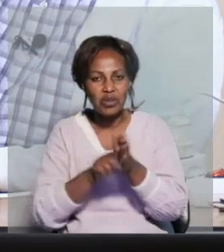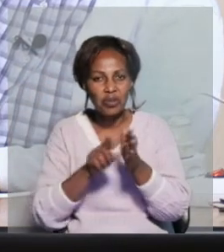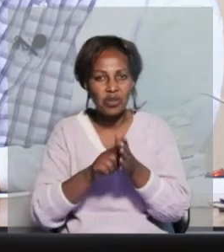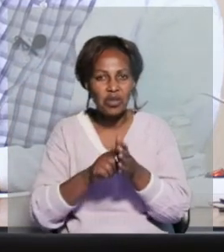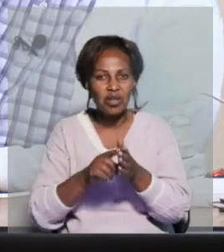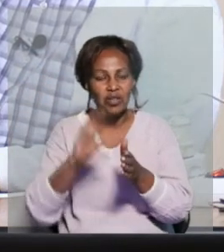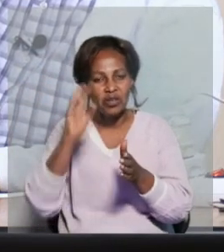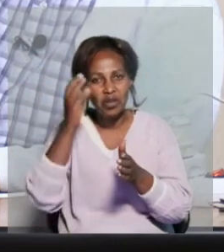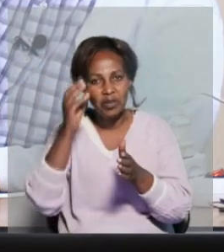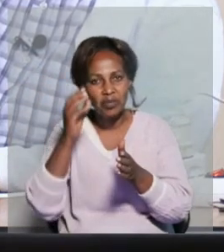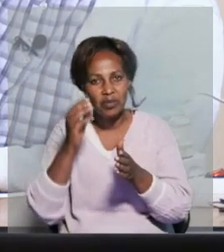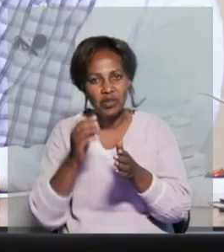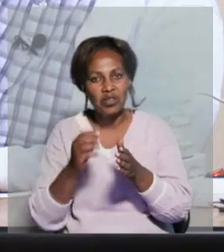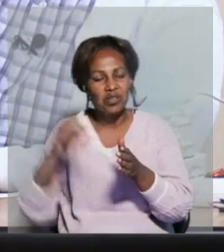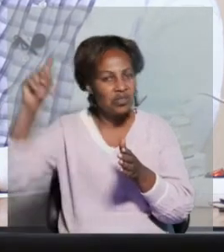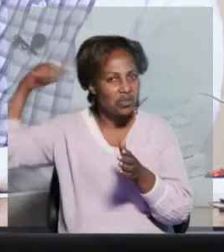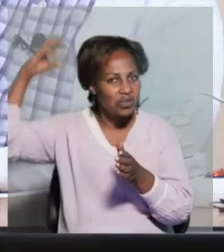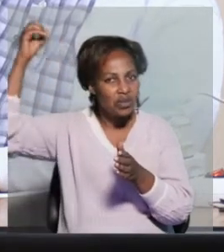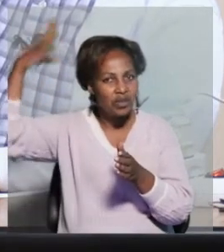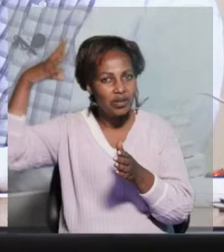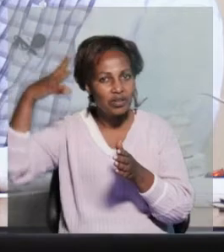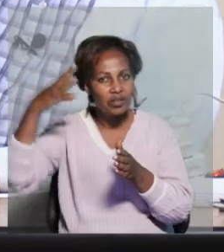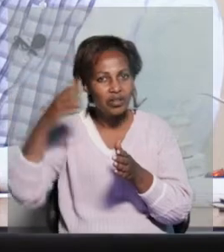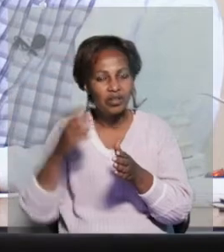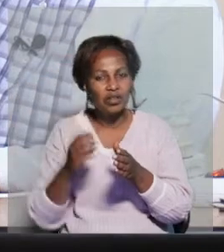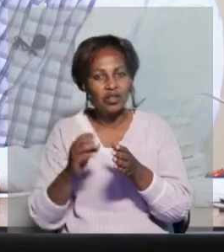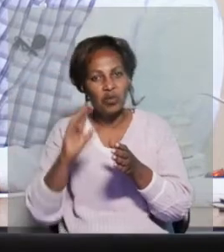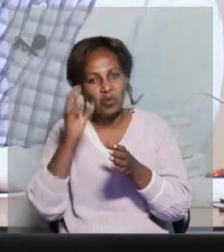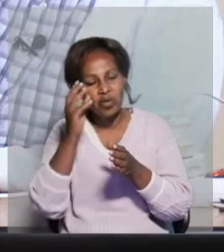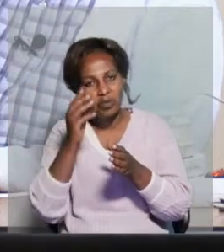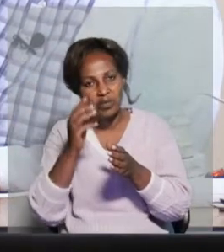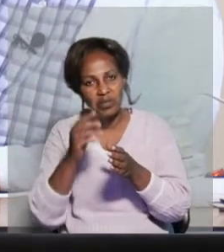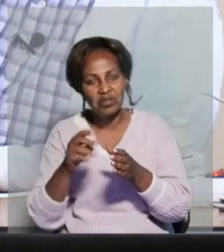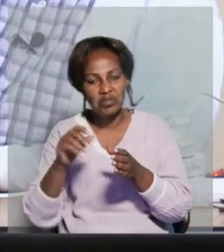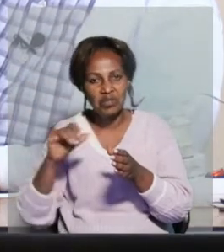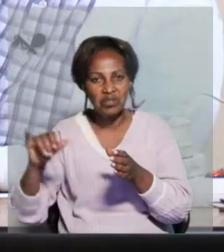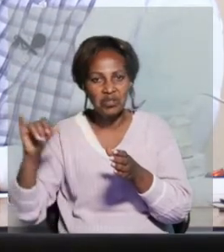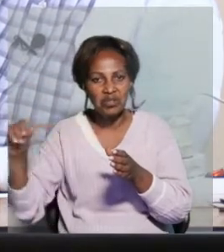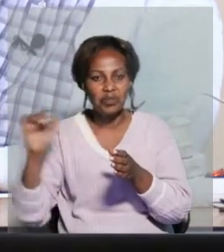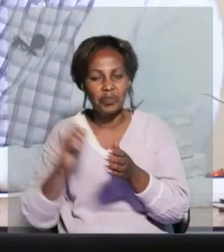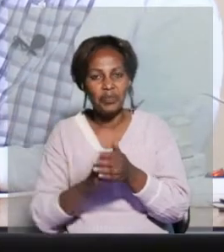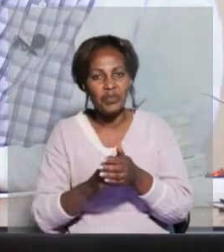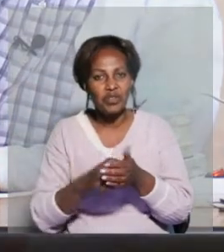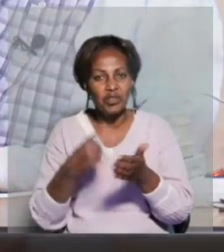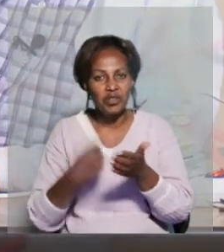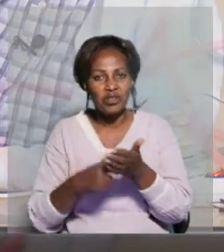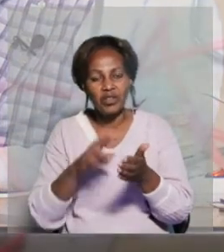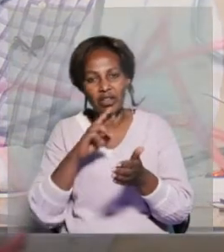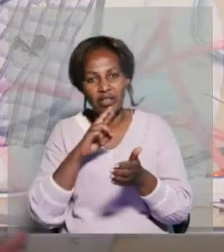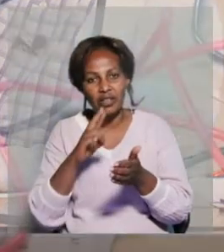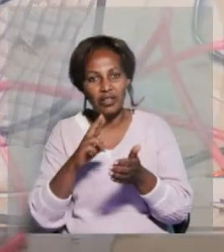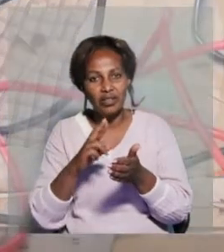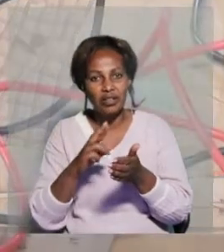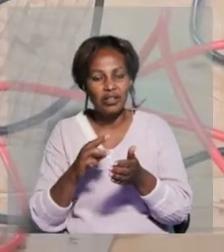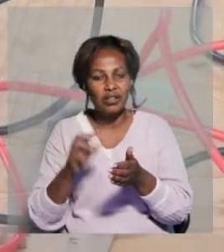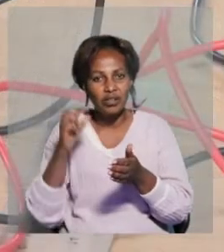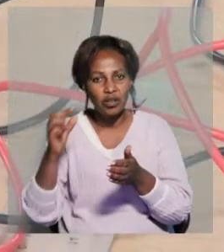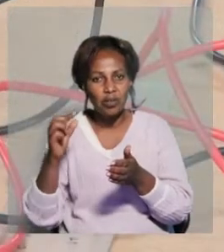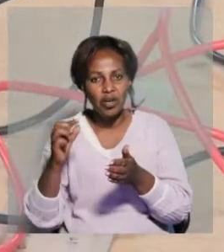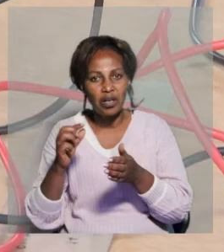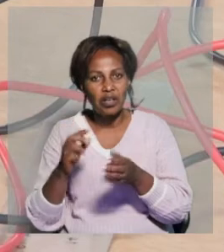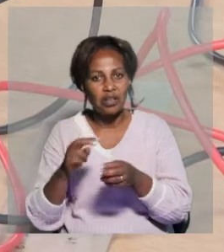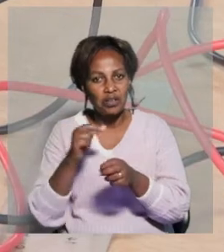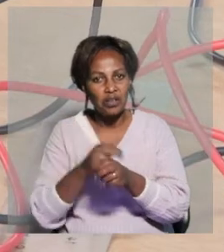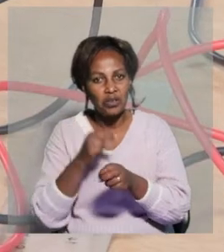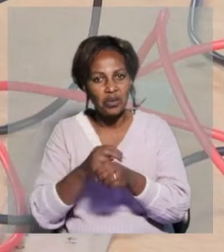lamps, sun, bulbs, etc. Yeah, these are some are natural, some